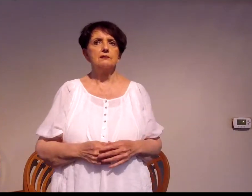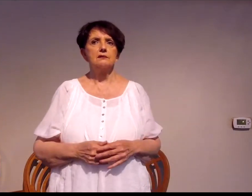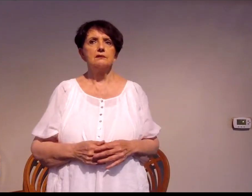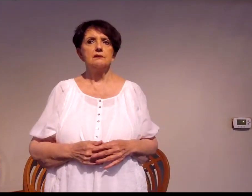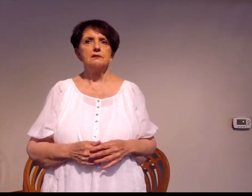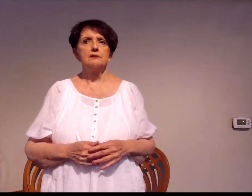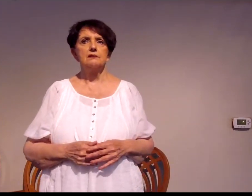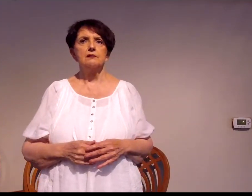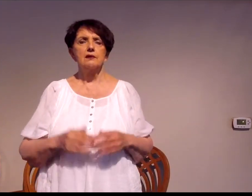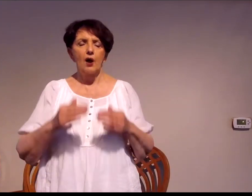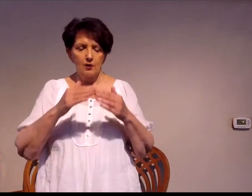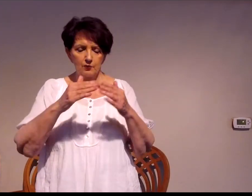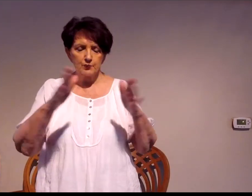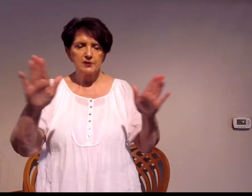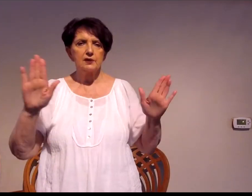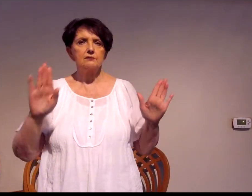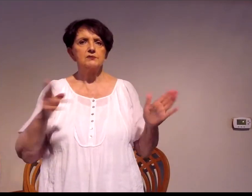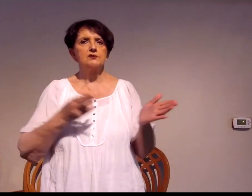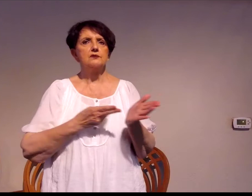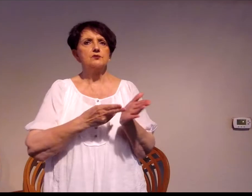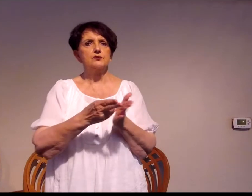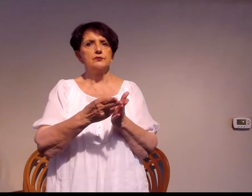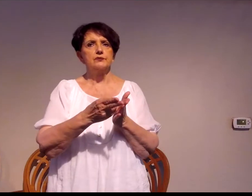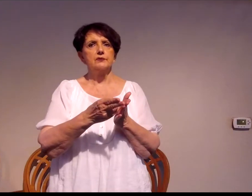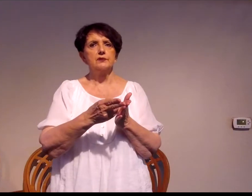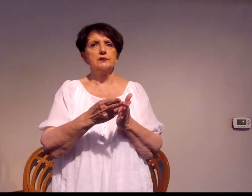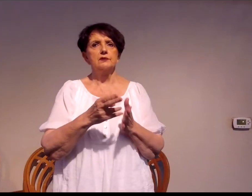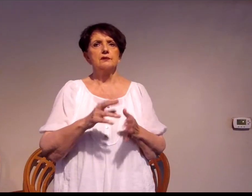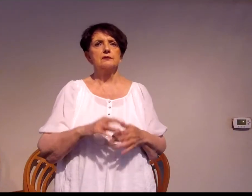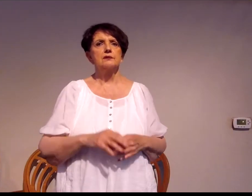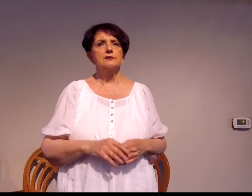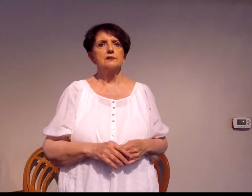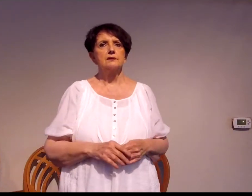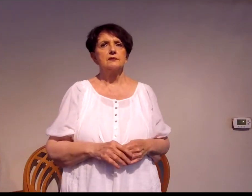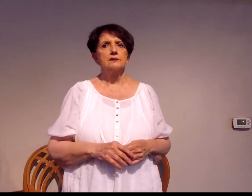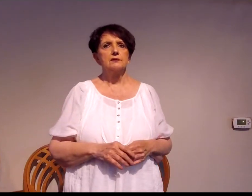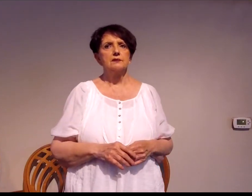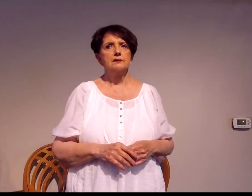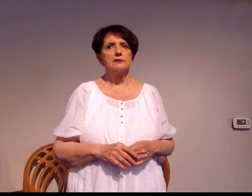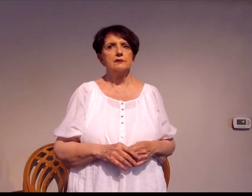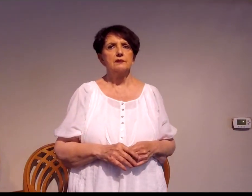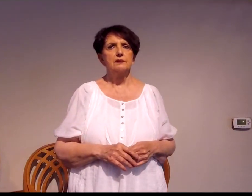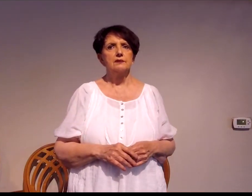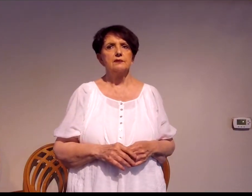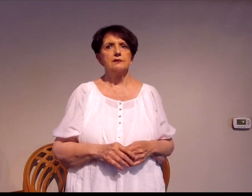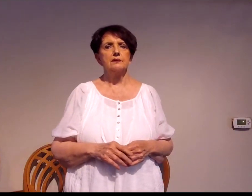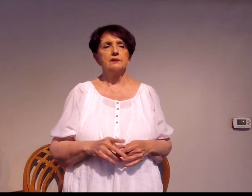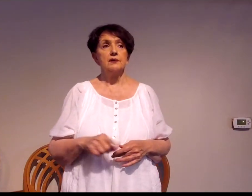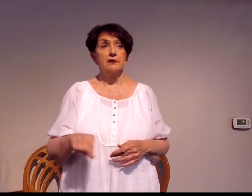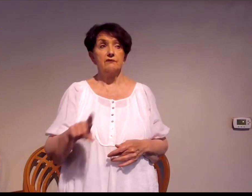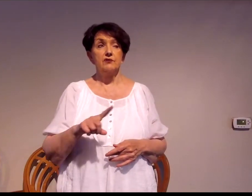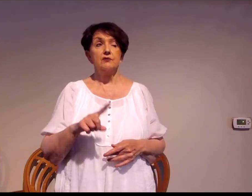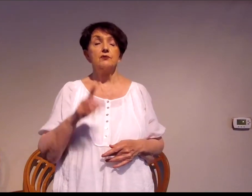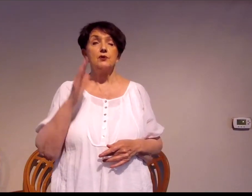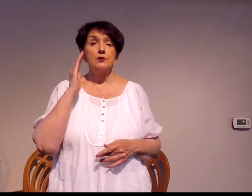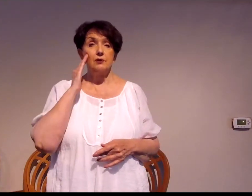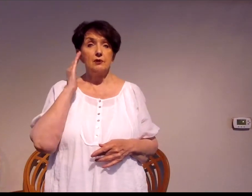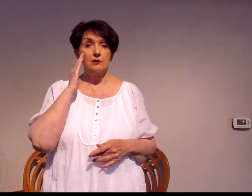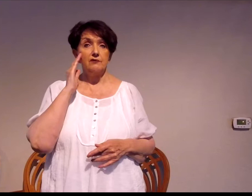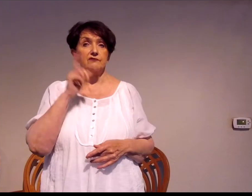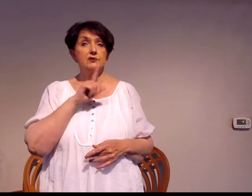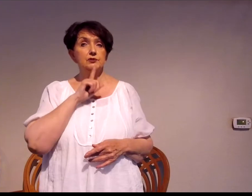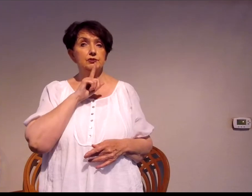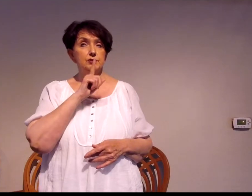And open up to the truth. If you absolutely knew, if